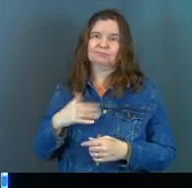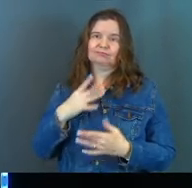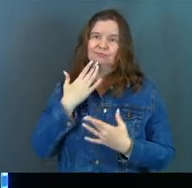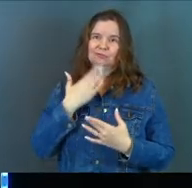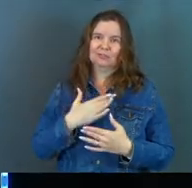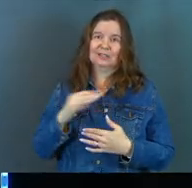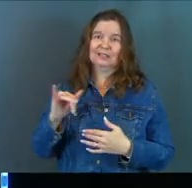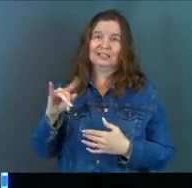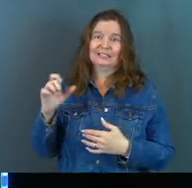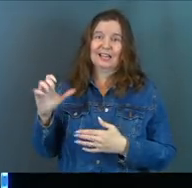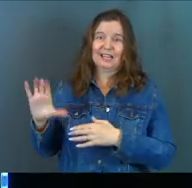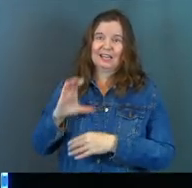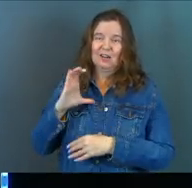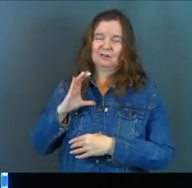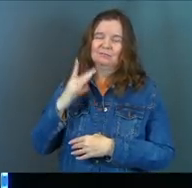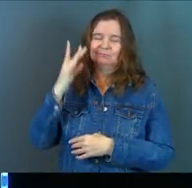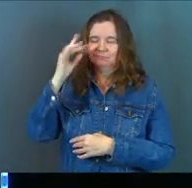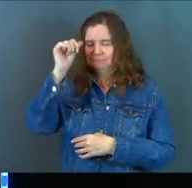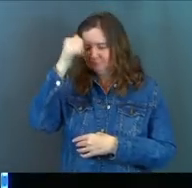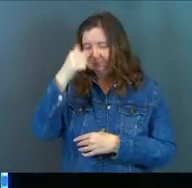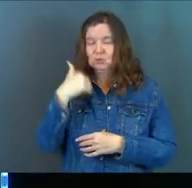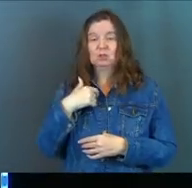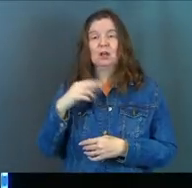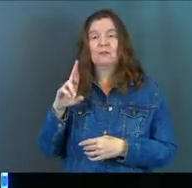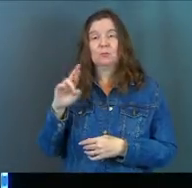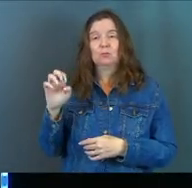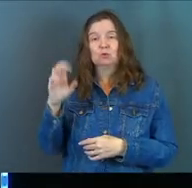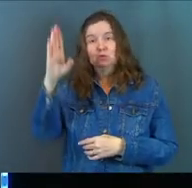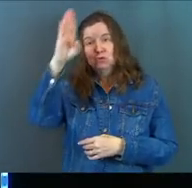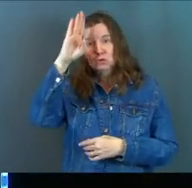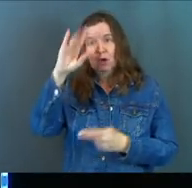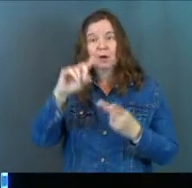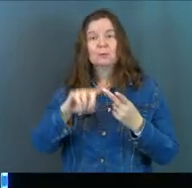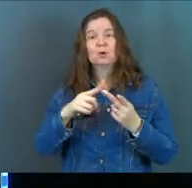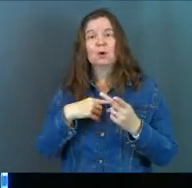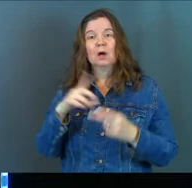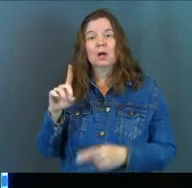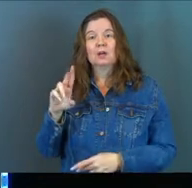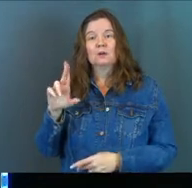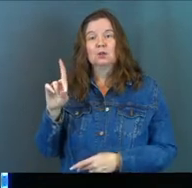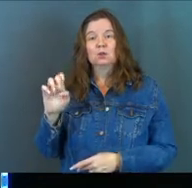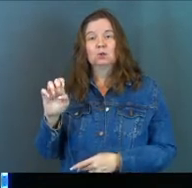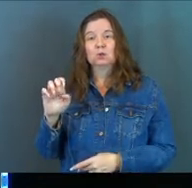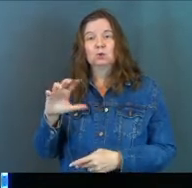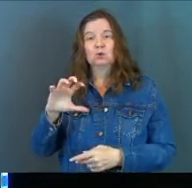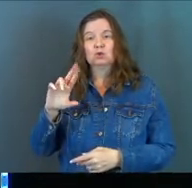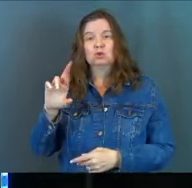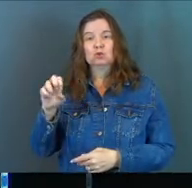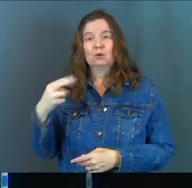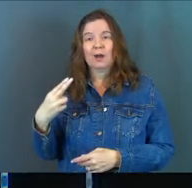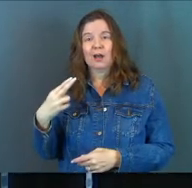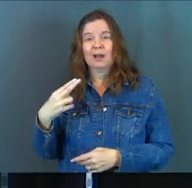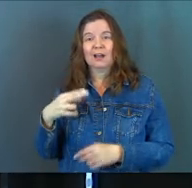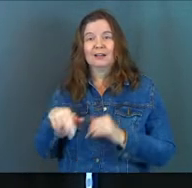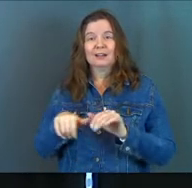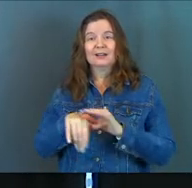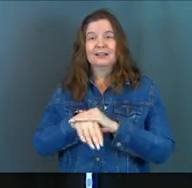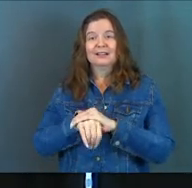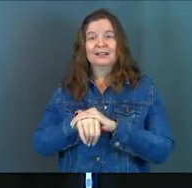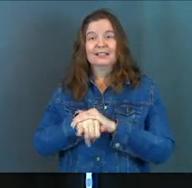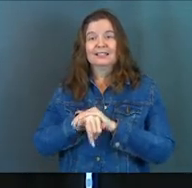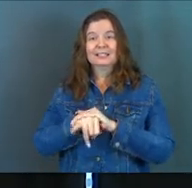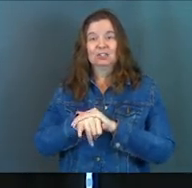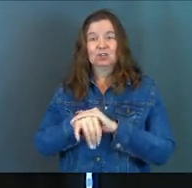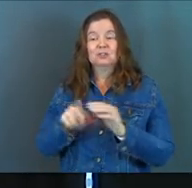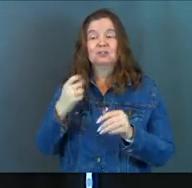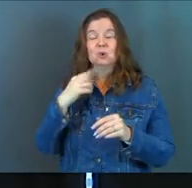main characters are. And so you got Bruce the shark, but you've also got Dude Crush the sea turtle. Anybody with Dude Crush on the